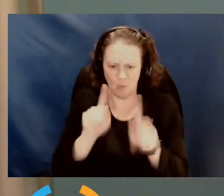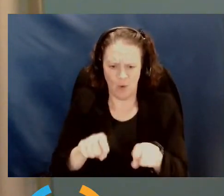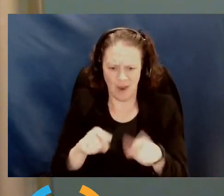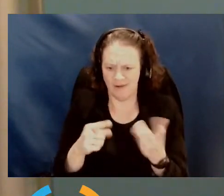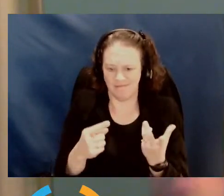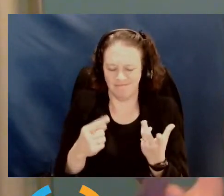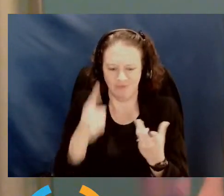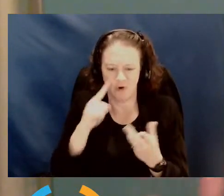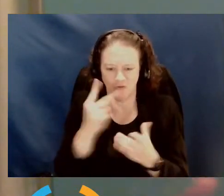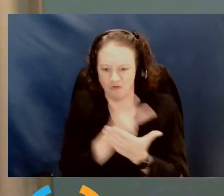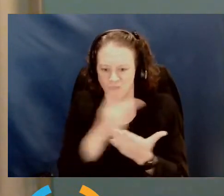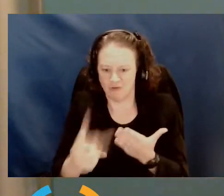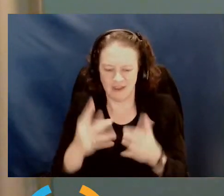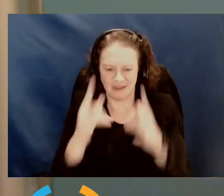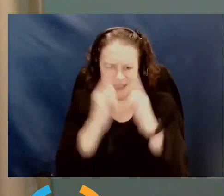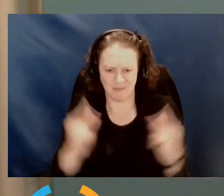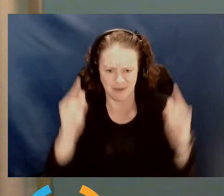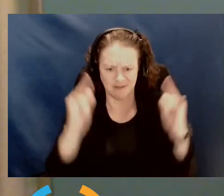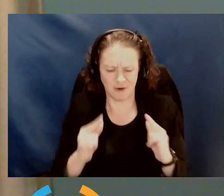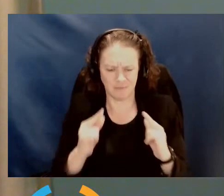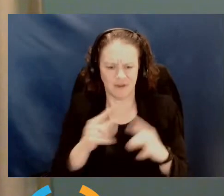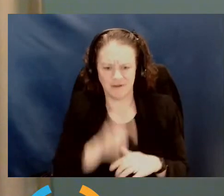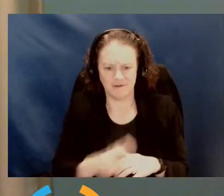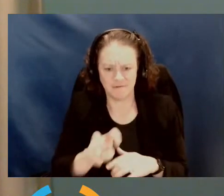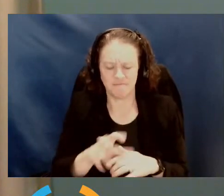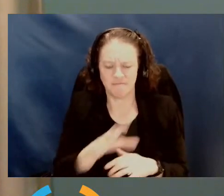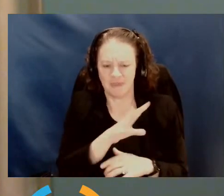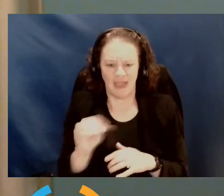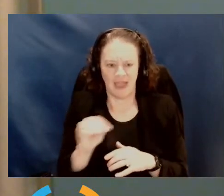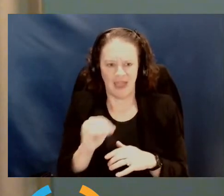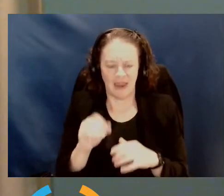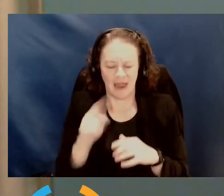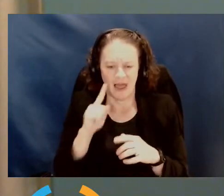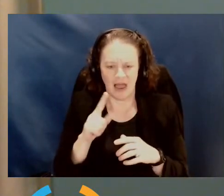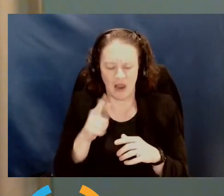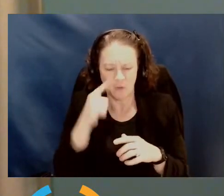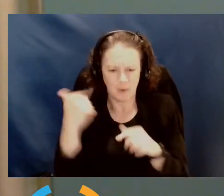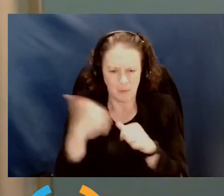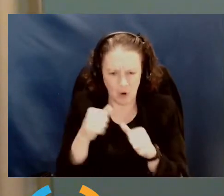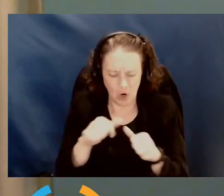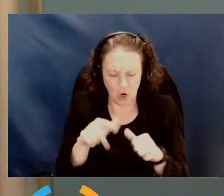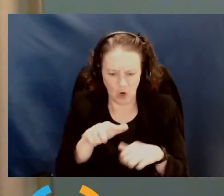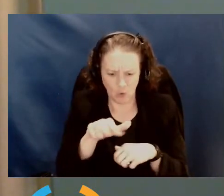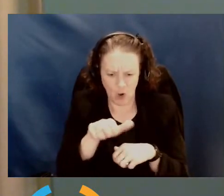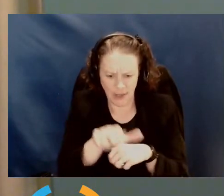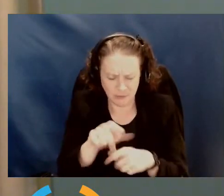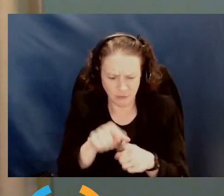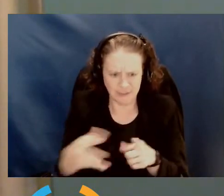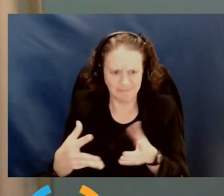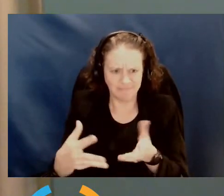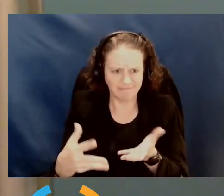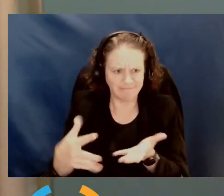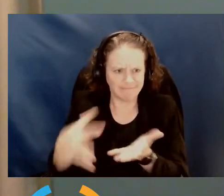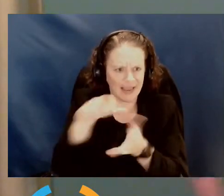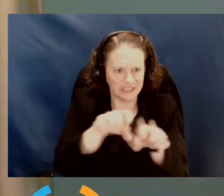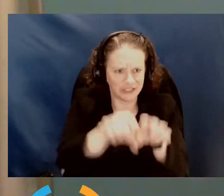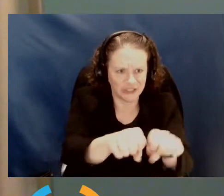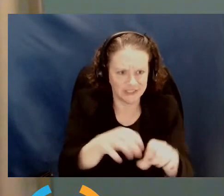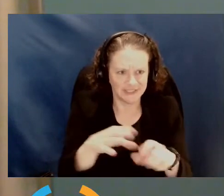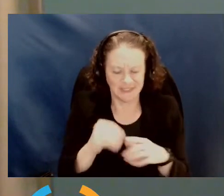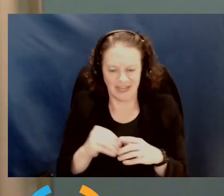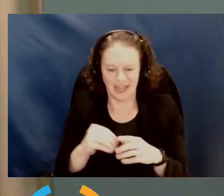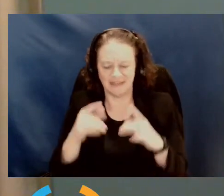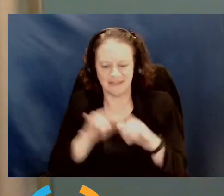and sleeping in a big family tent. Years later, my brother told me what really happened. We had been evicted from our home in the Dalles, and we